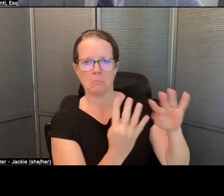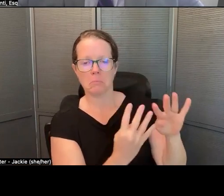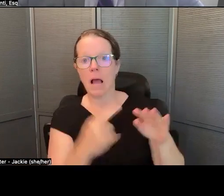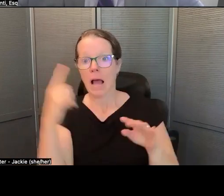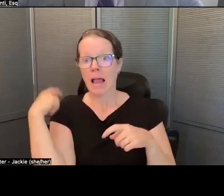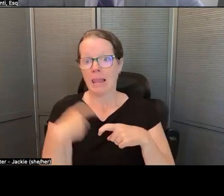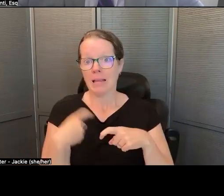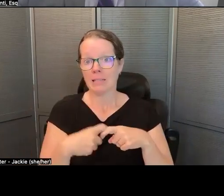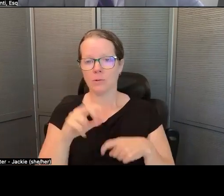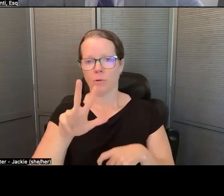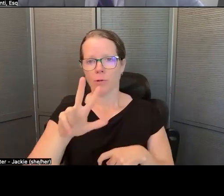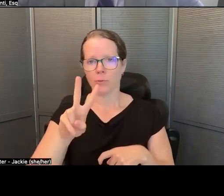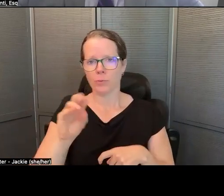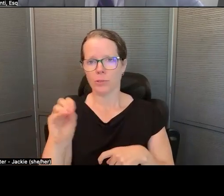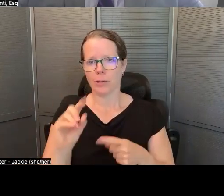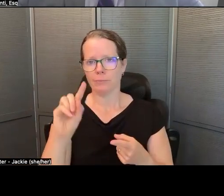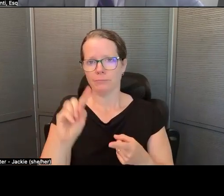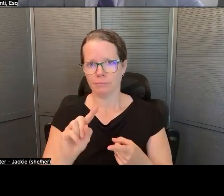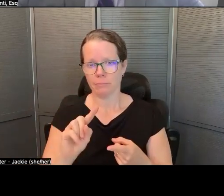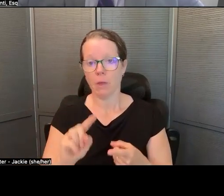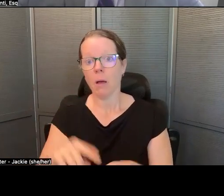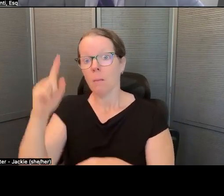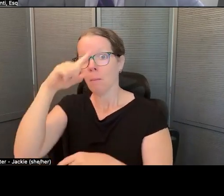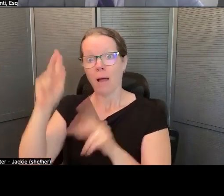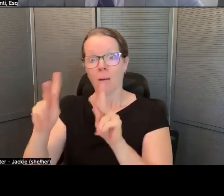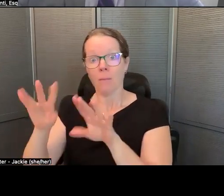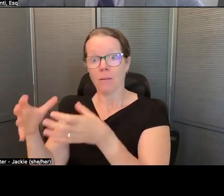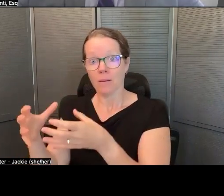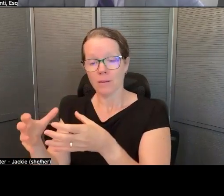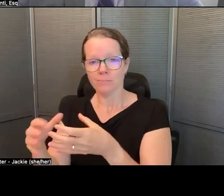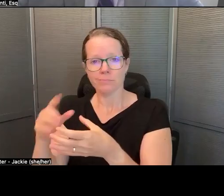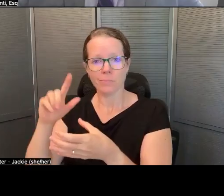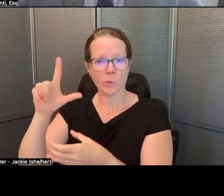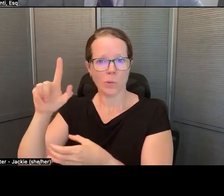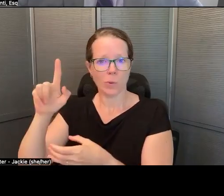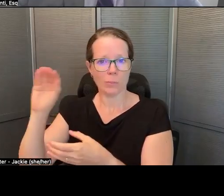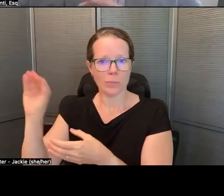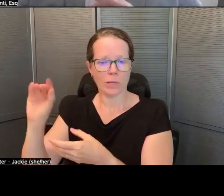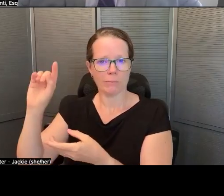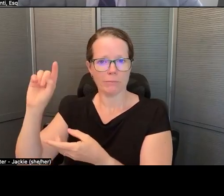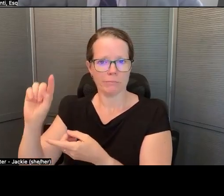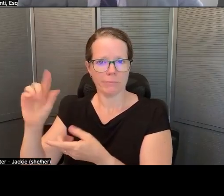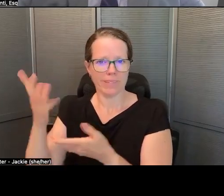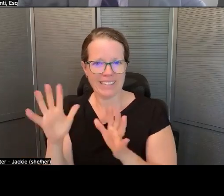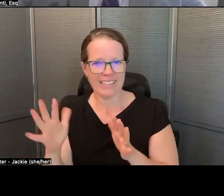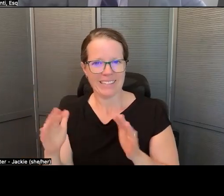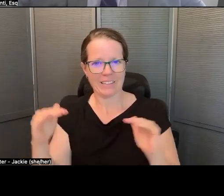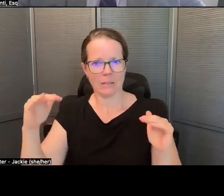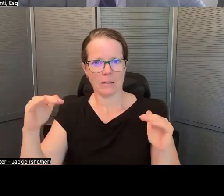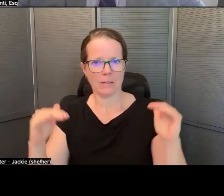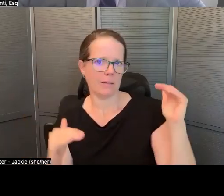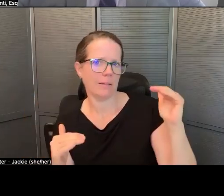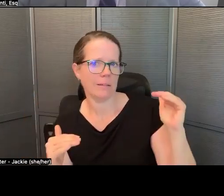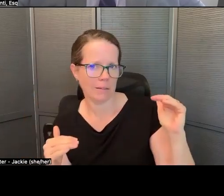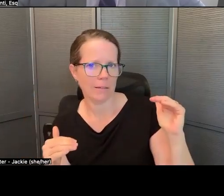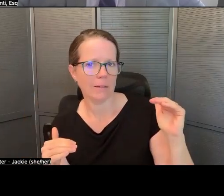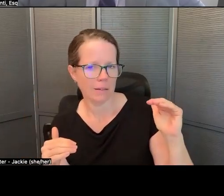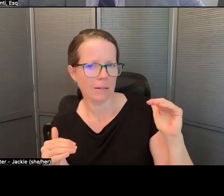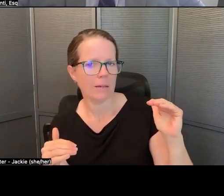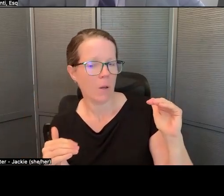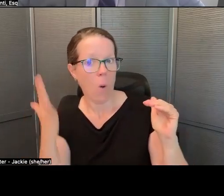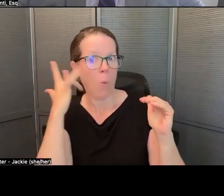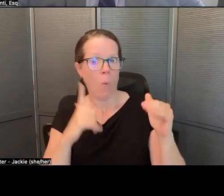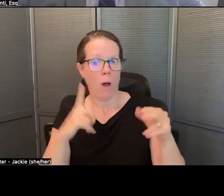and the black population saw a decrease of only 21%. So I just lay this out just to say that it is vitally